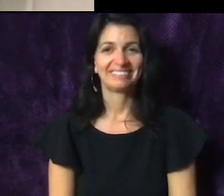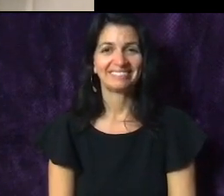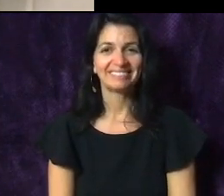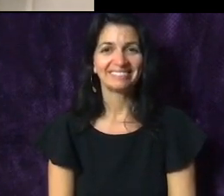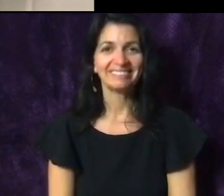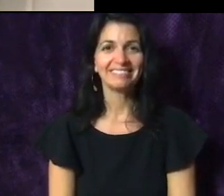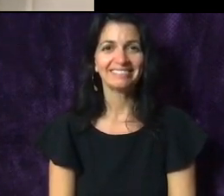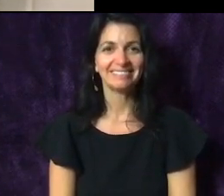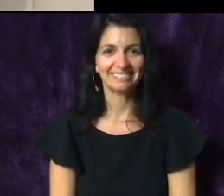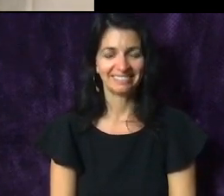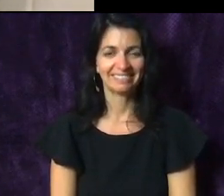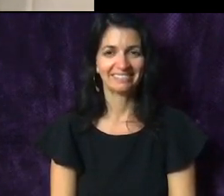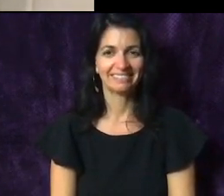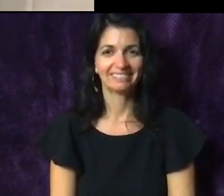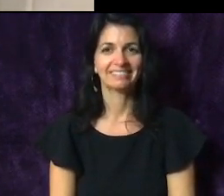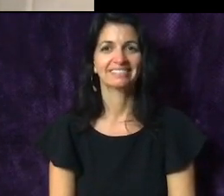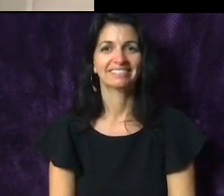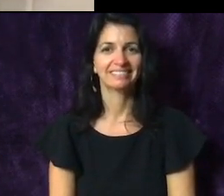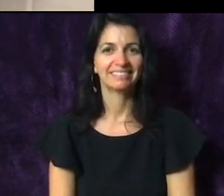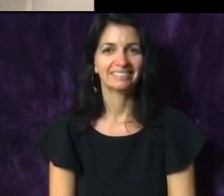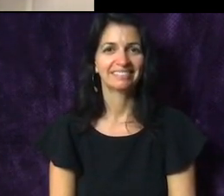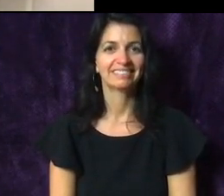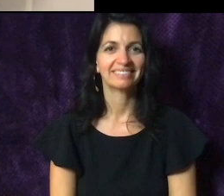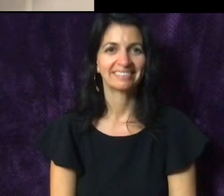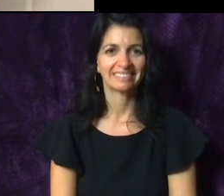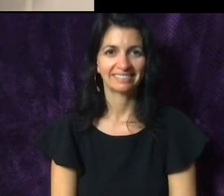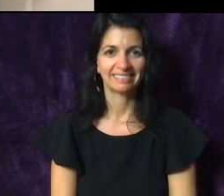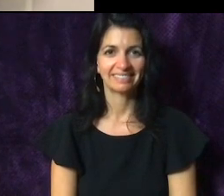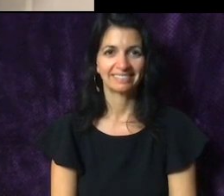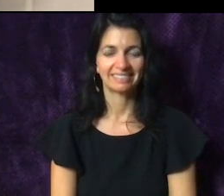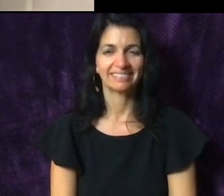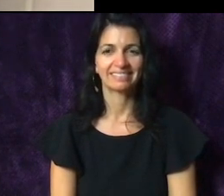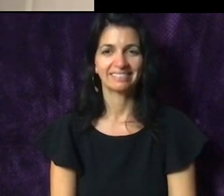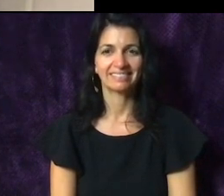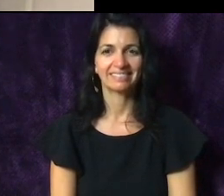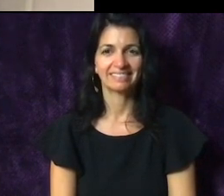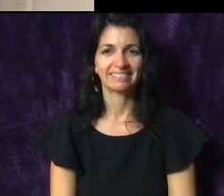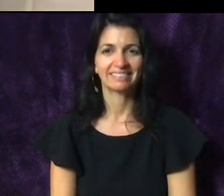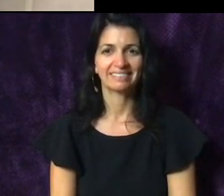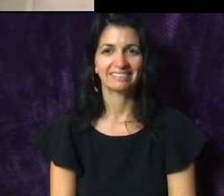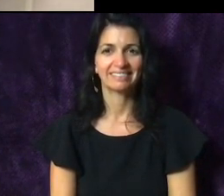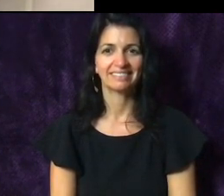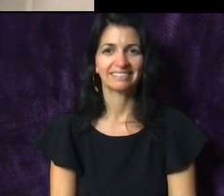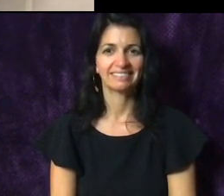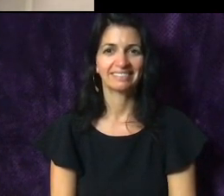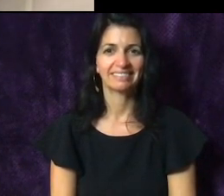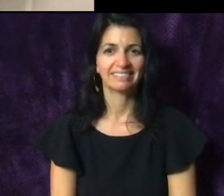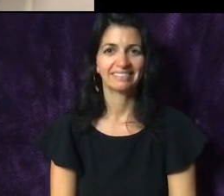la la la la la